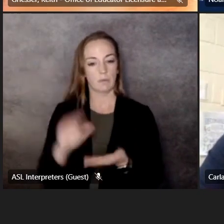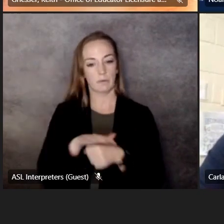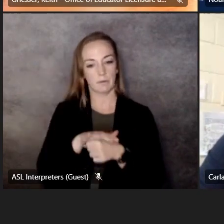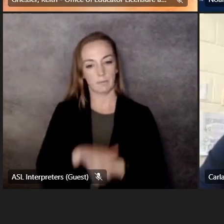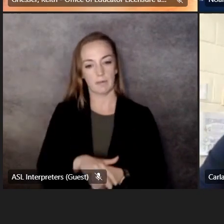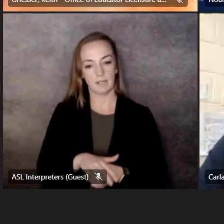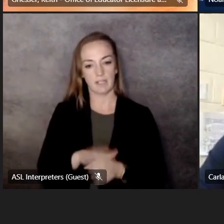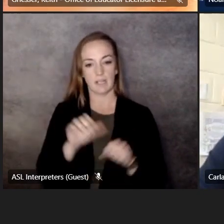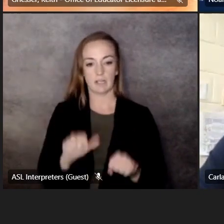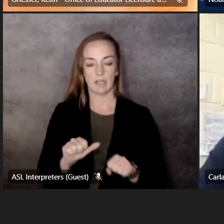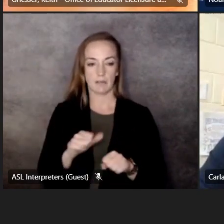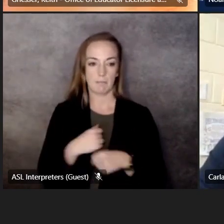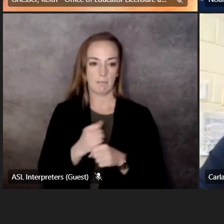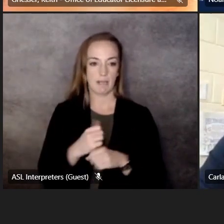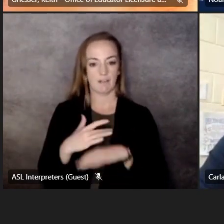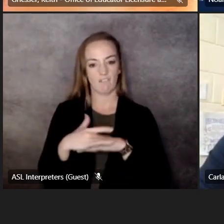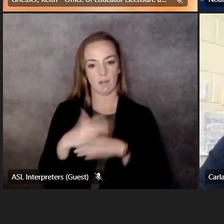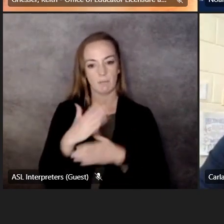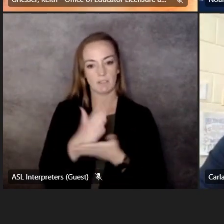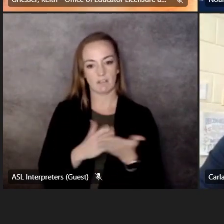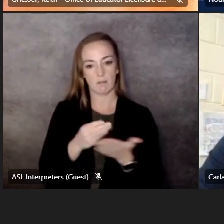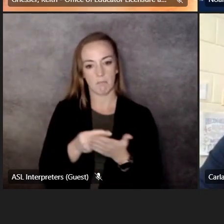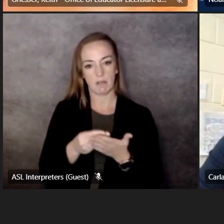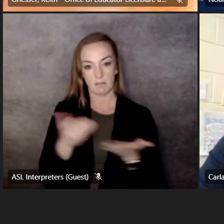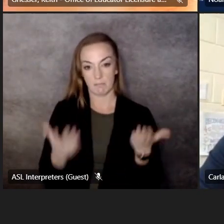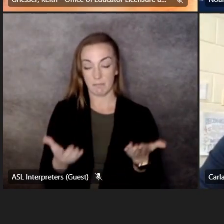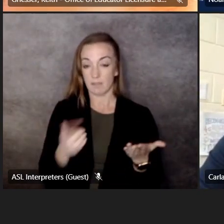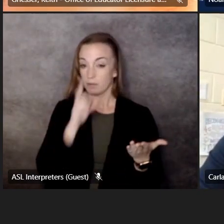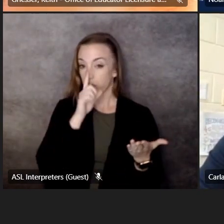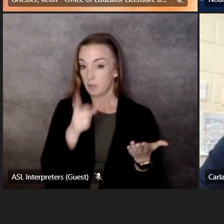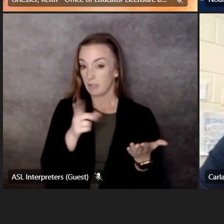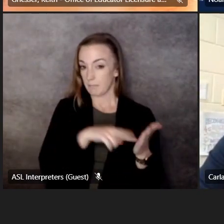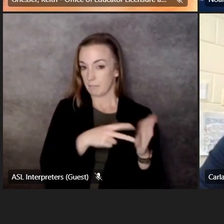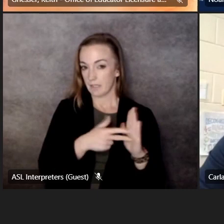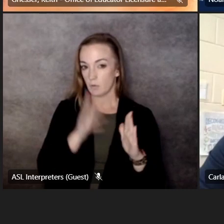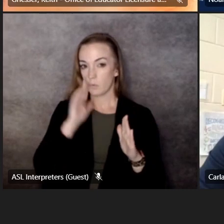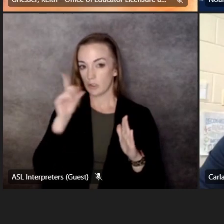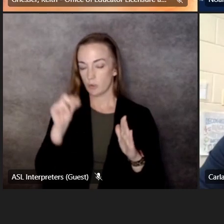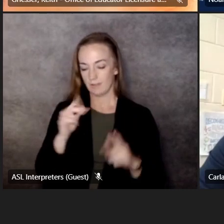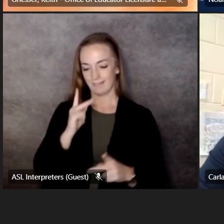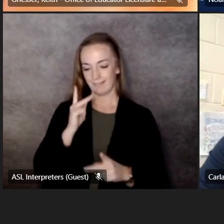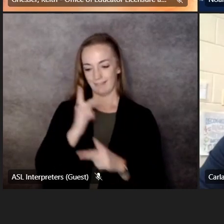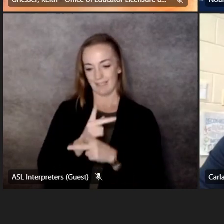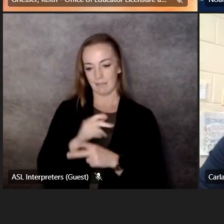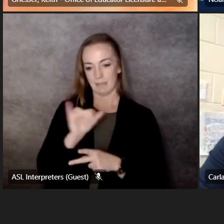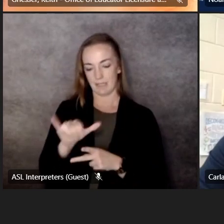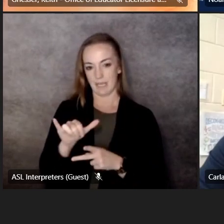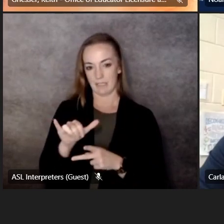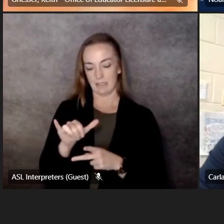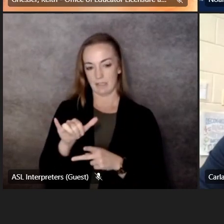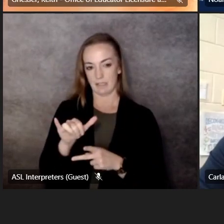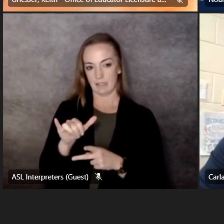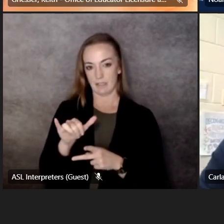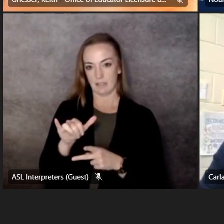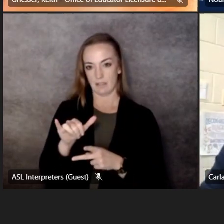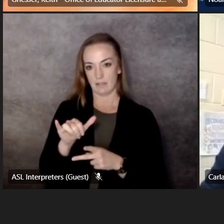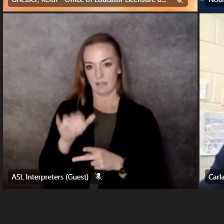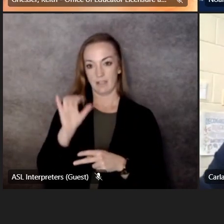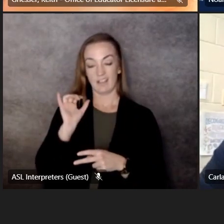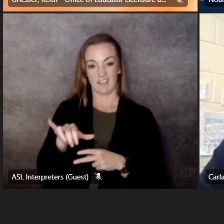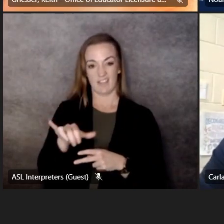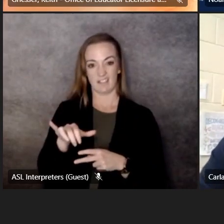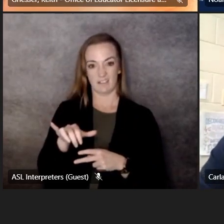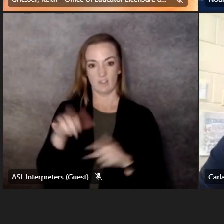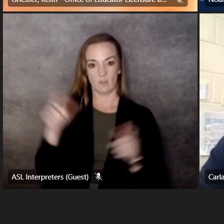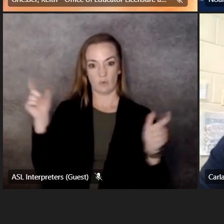some dollars. So effectively, what it will do is keep the drop in ADA that's happening